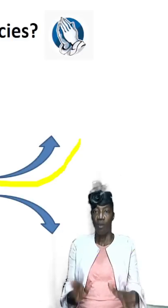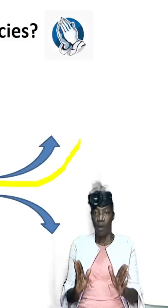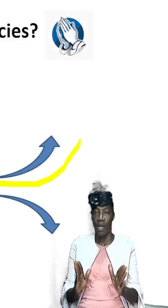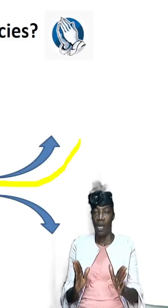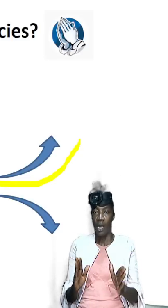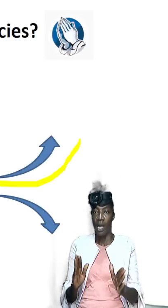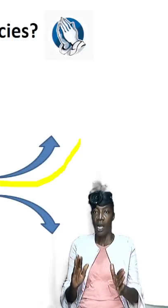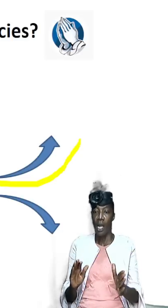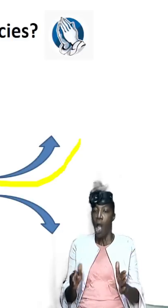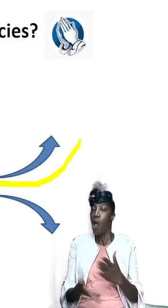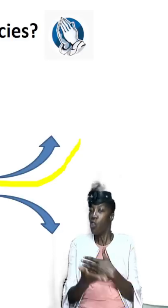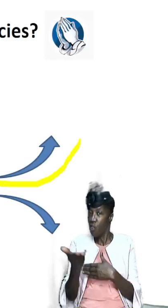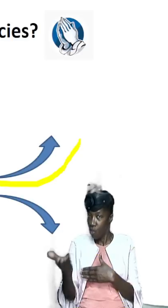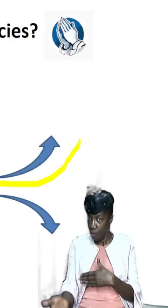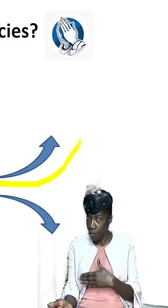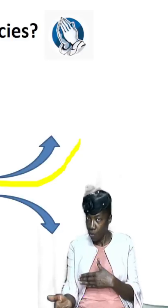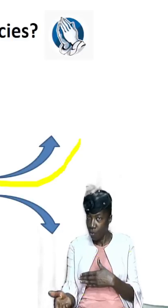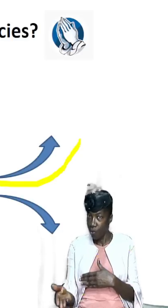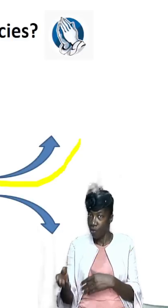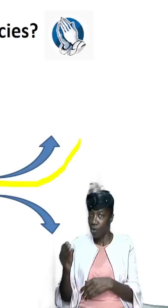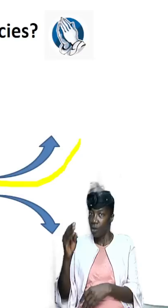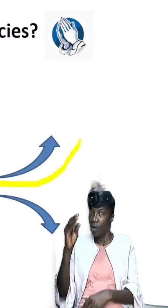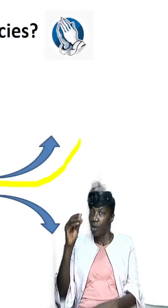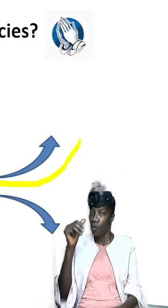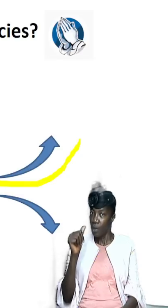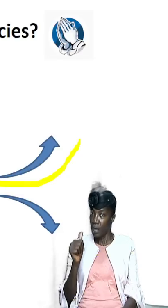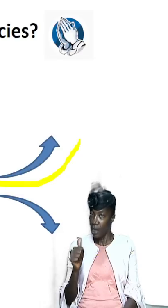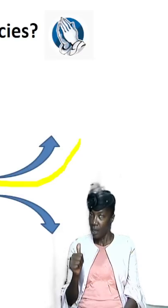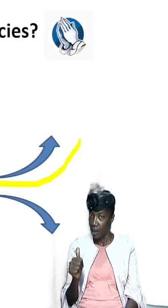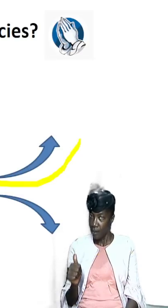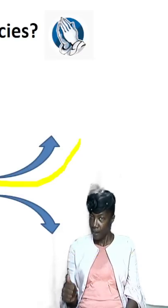of those with the common A, common B